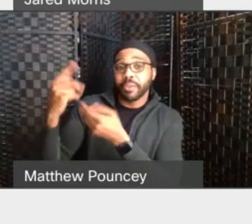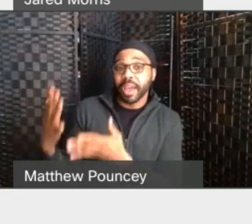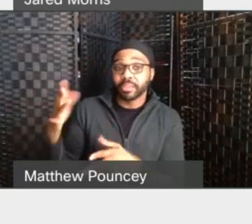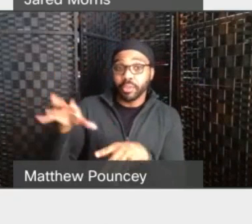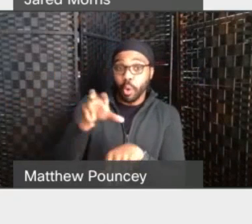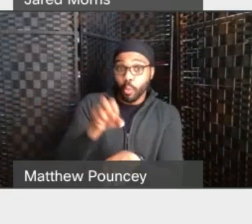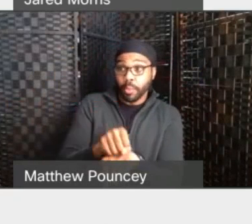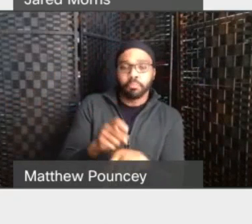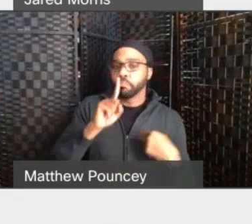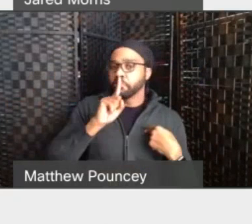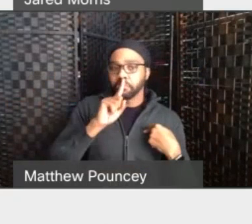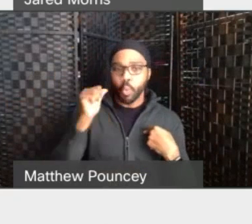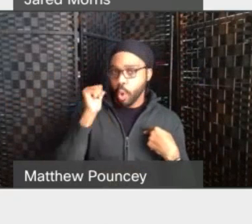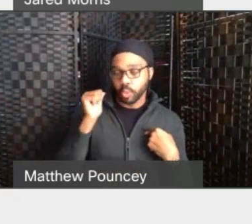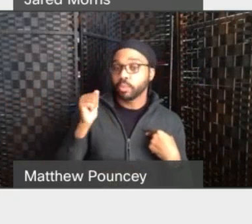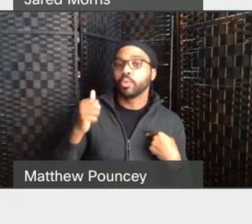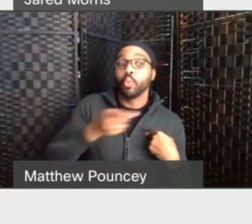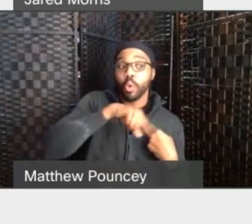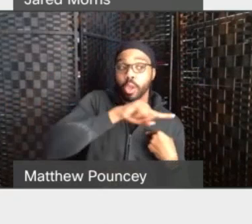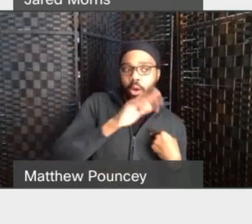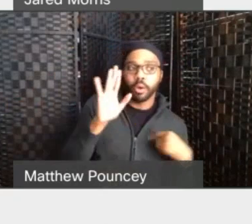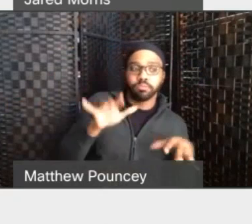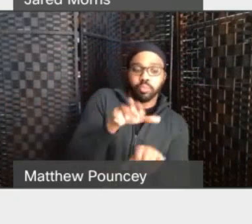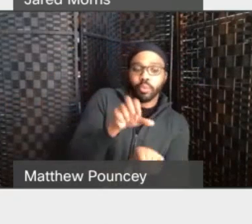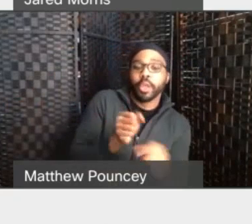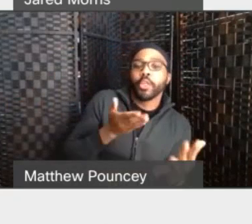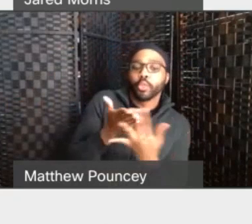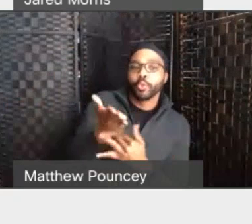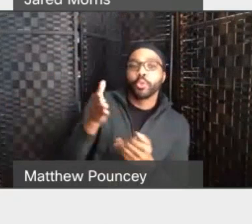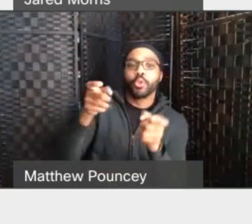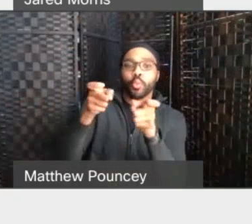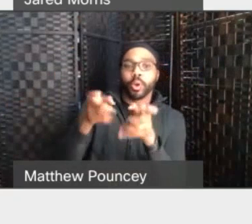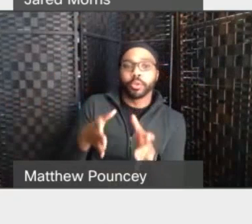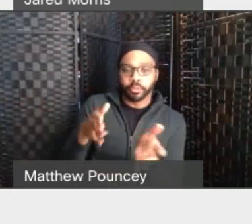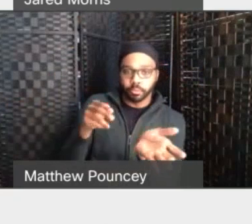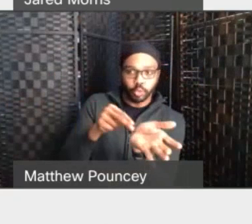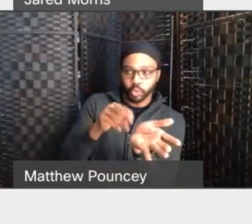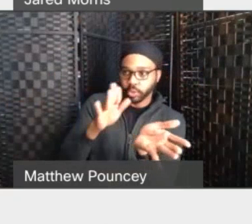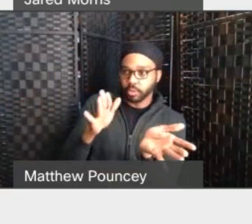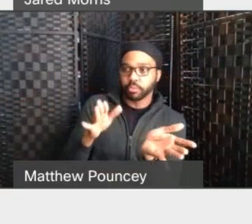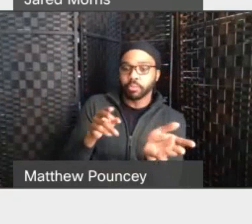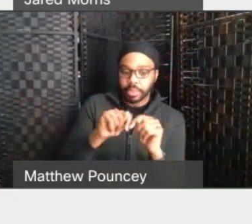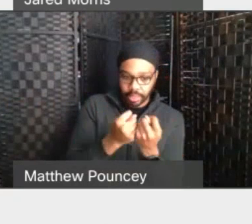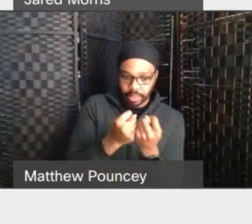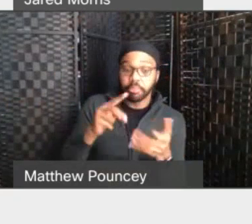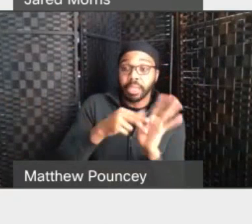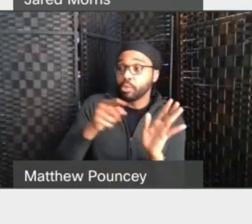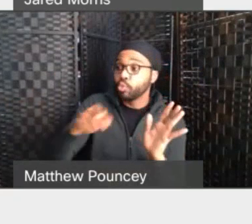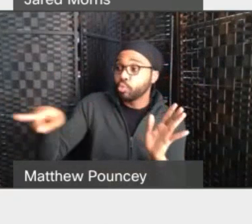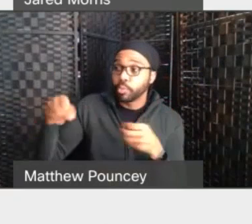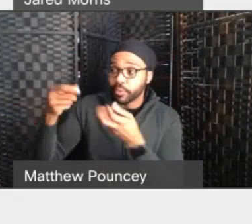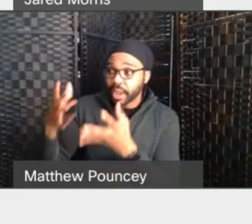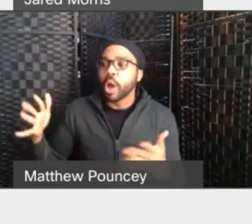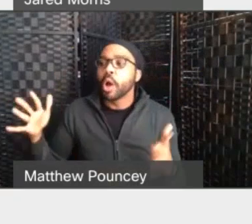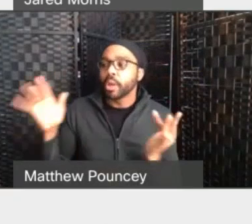happening this time. We will be doing the appointments through the directors of nursing and our nursing team. So providers have already been contacted. So there will